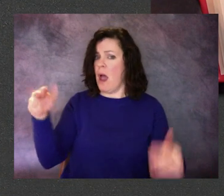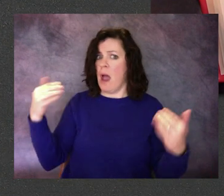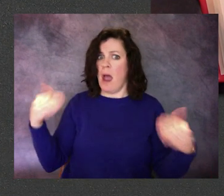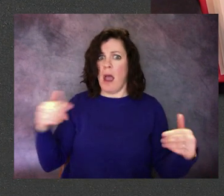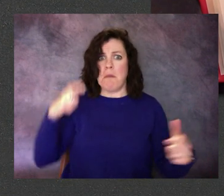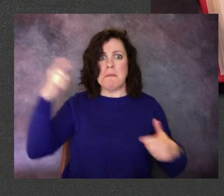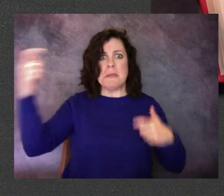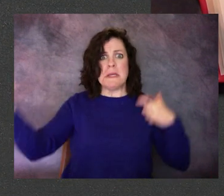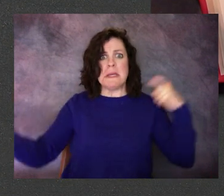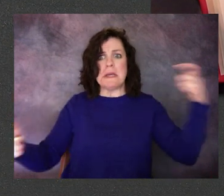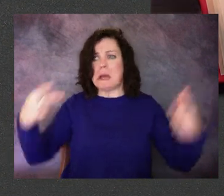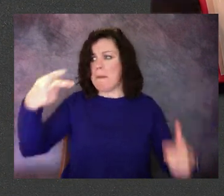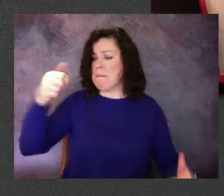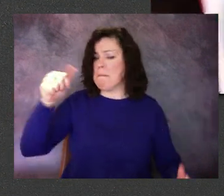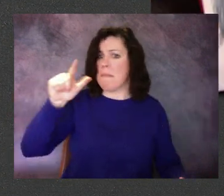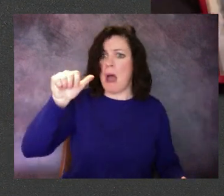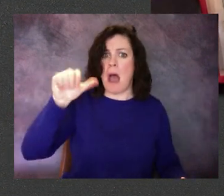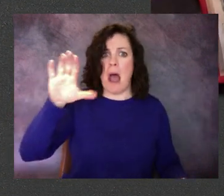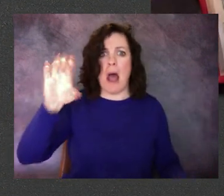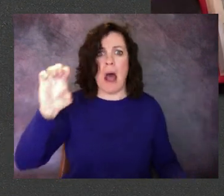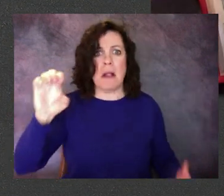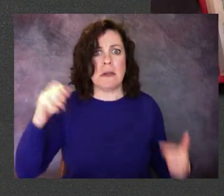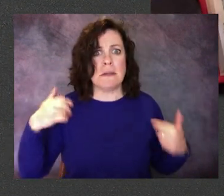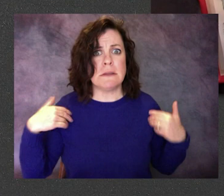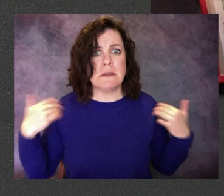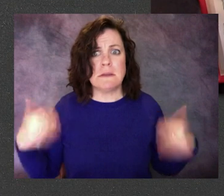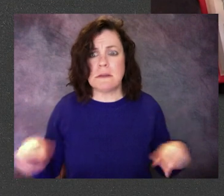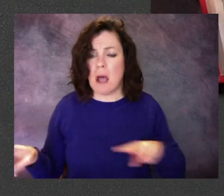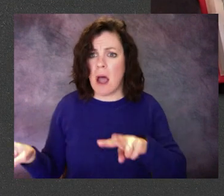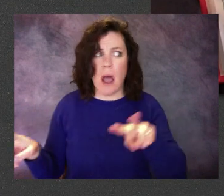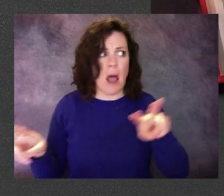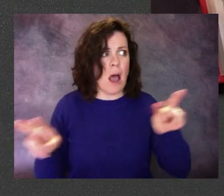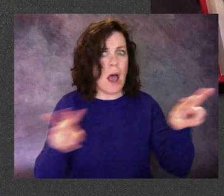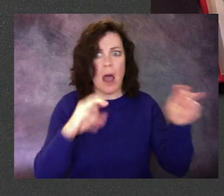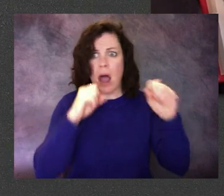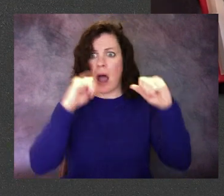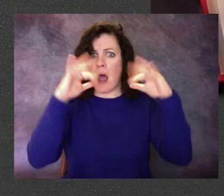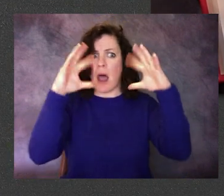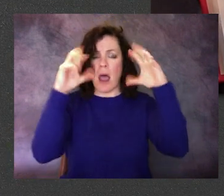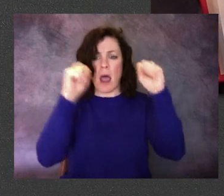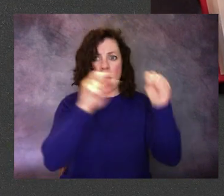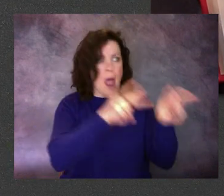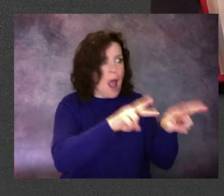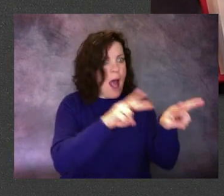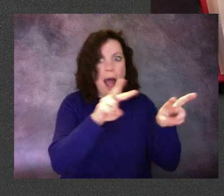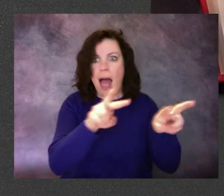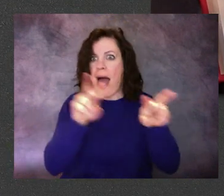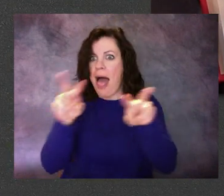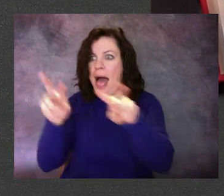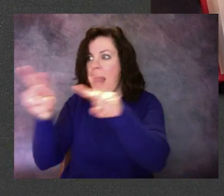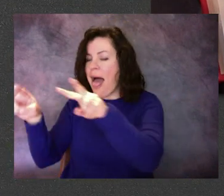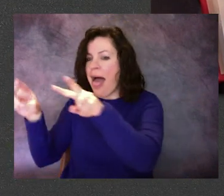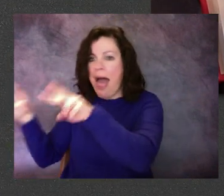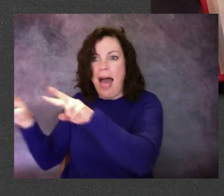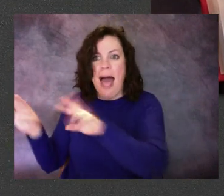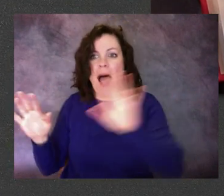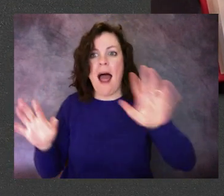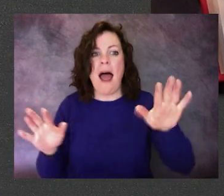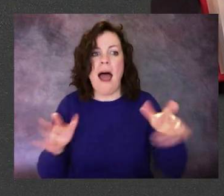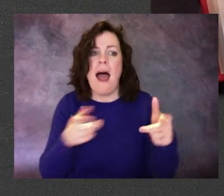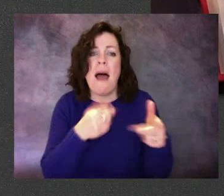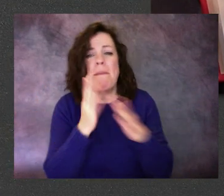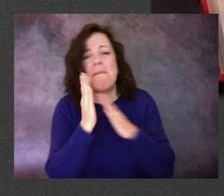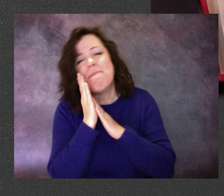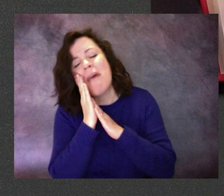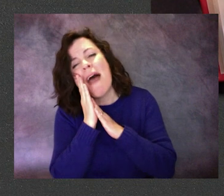always wanted to live in a palace. He wandered around admiring the furniture. This must be a bed, he said. I've always